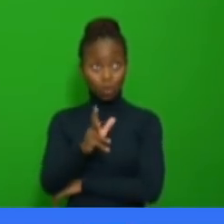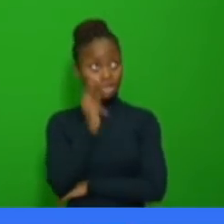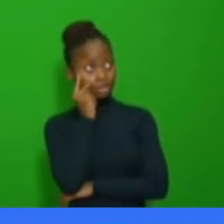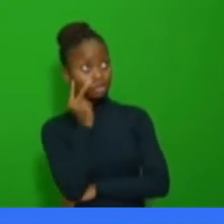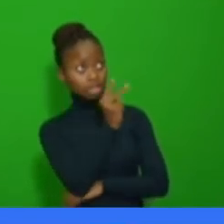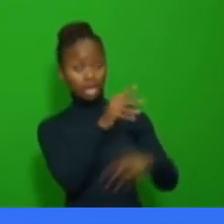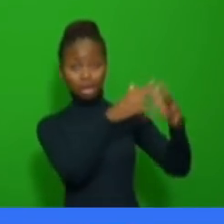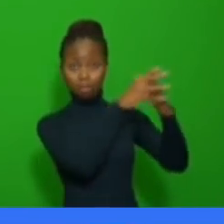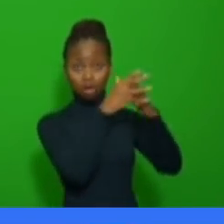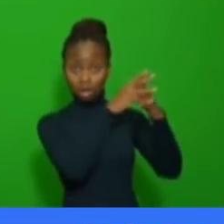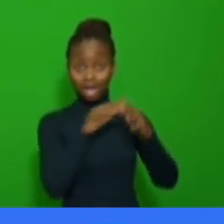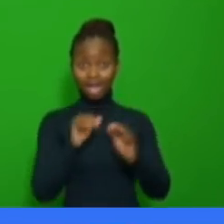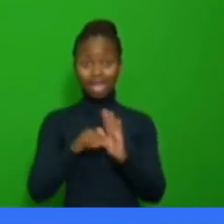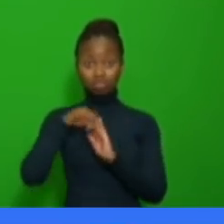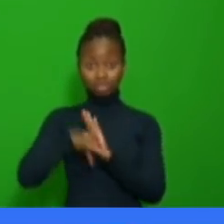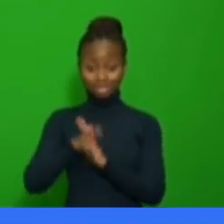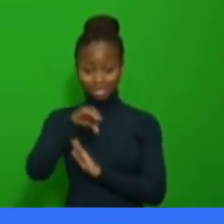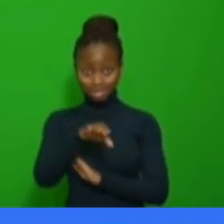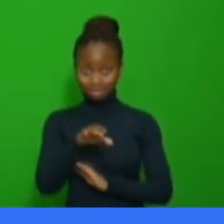rate then as well?